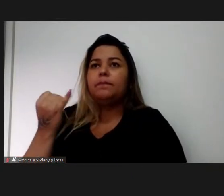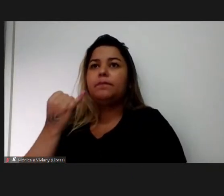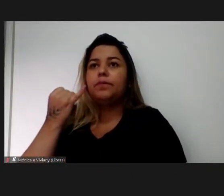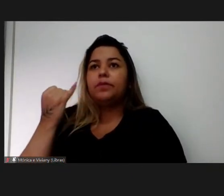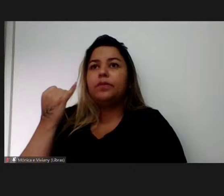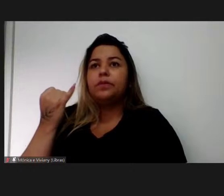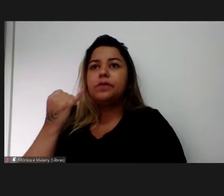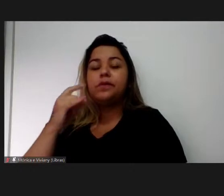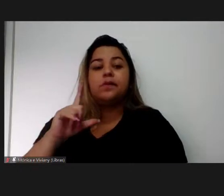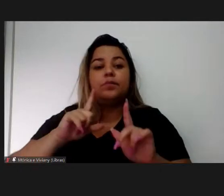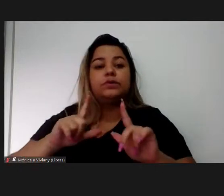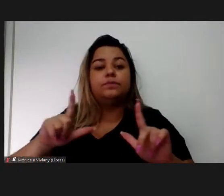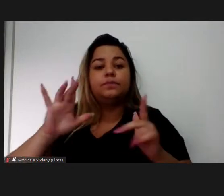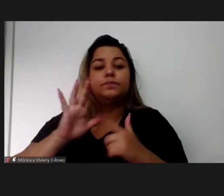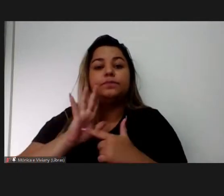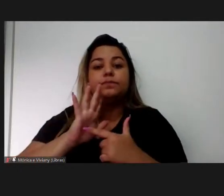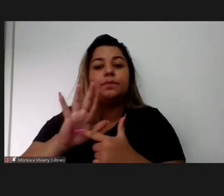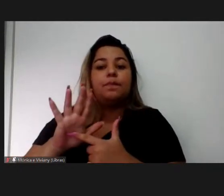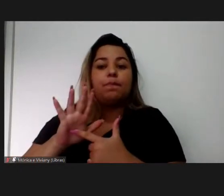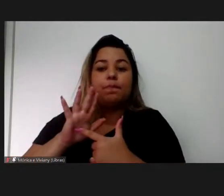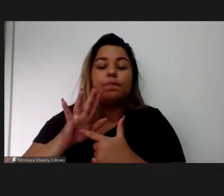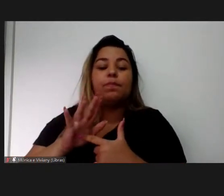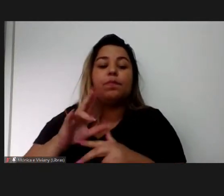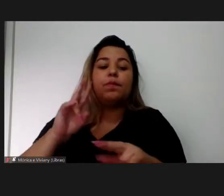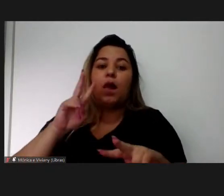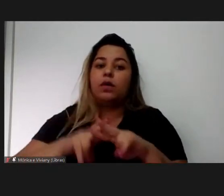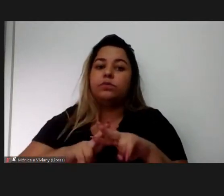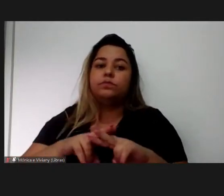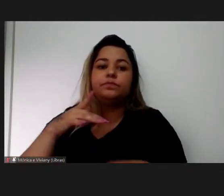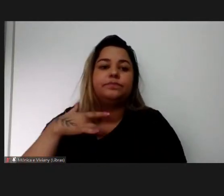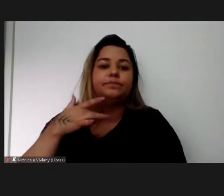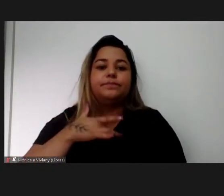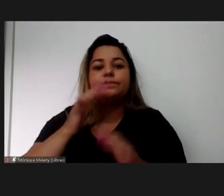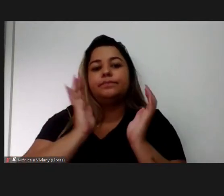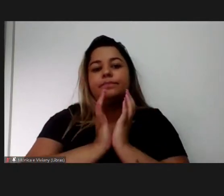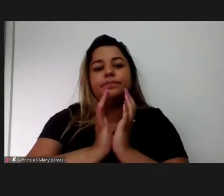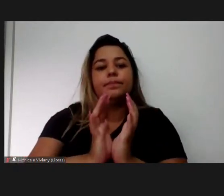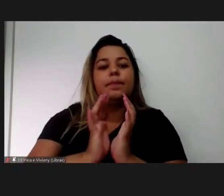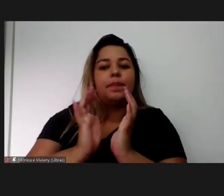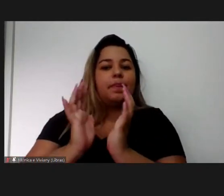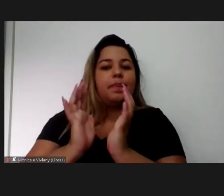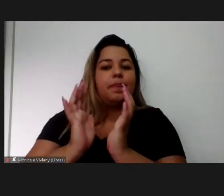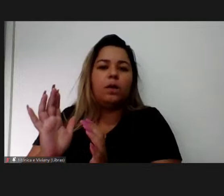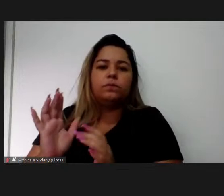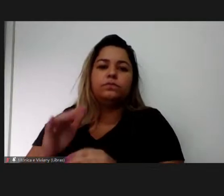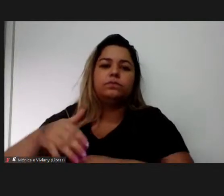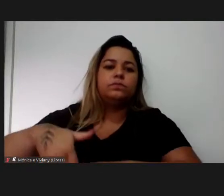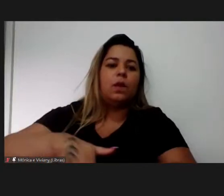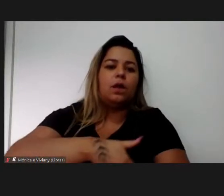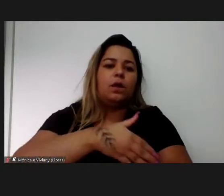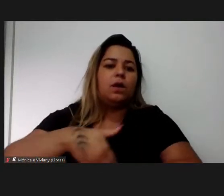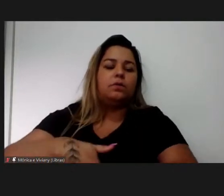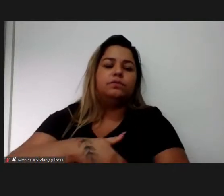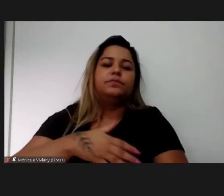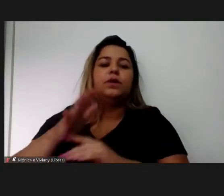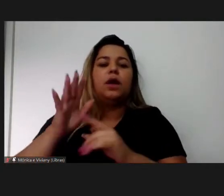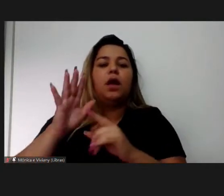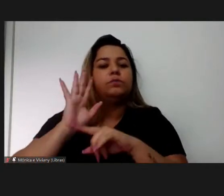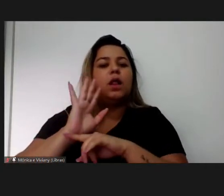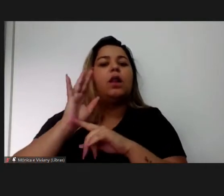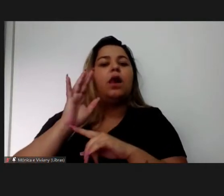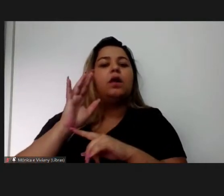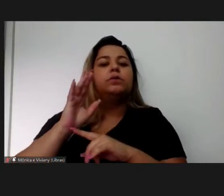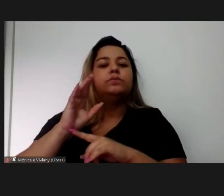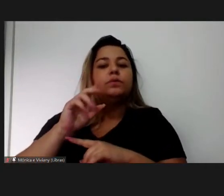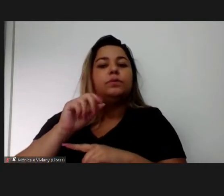that, I think it is important to highlight that we have teams of prison health, we have teams of in the streets to